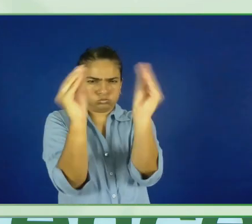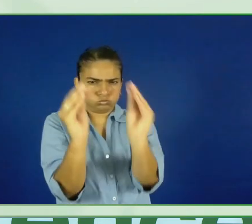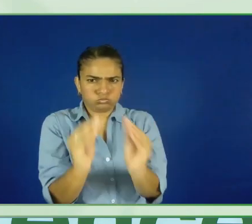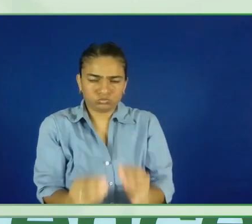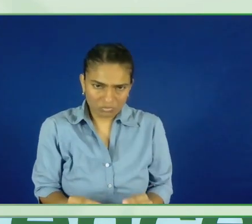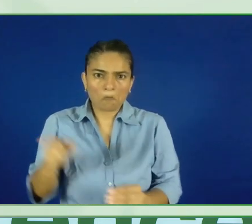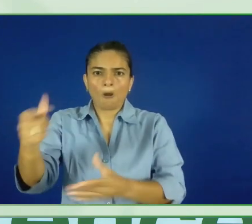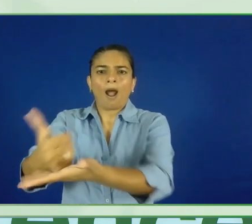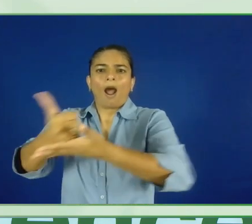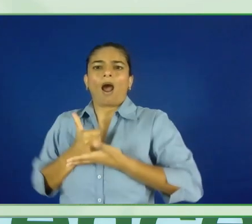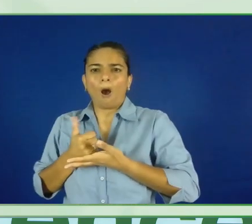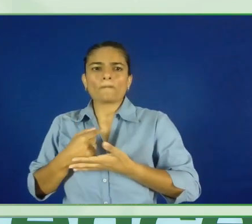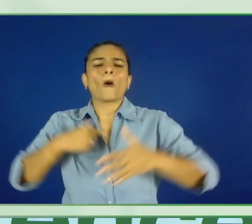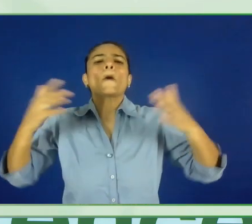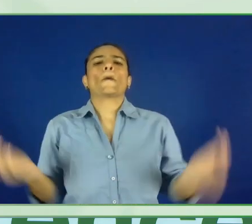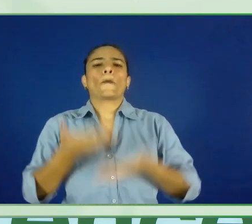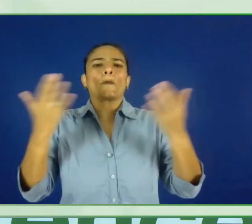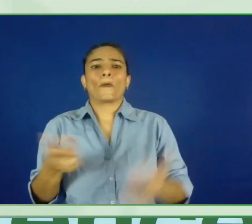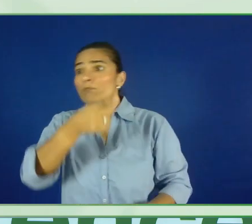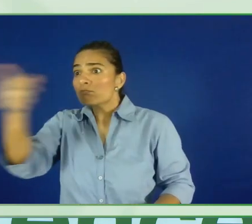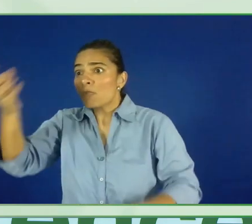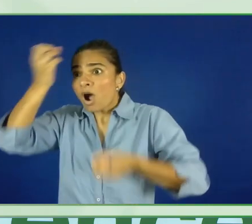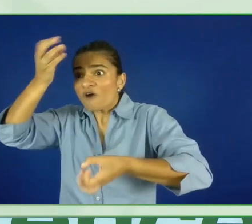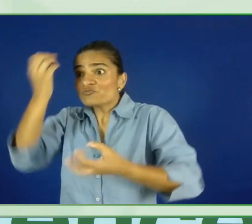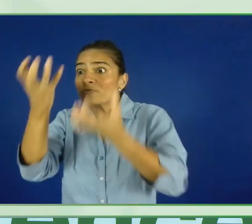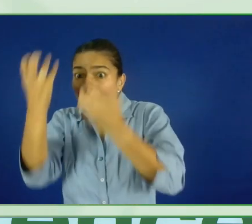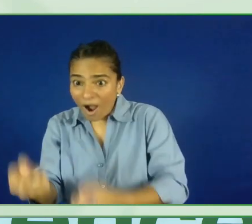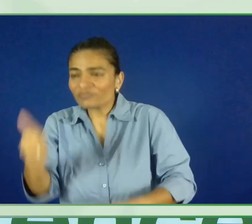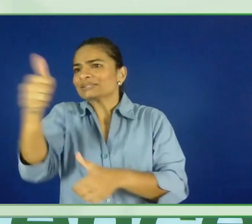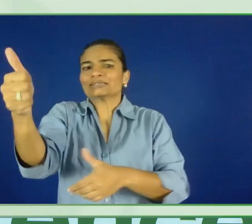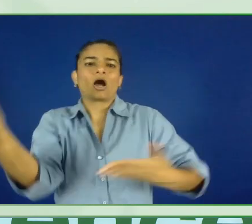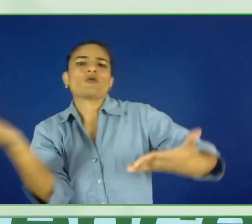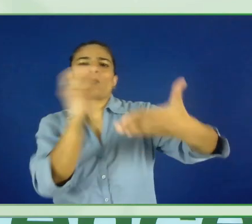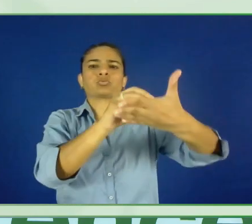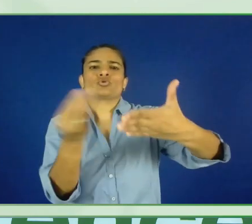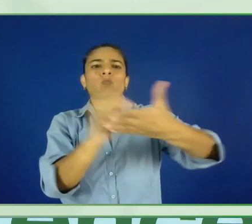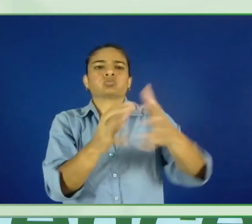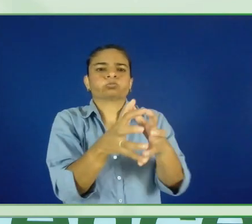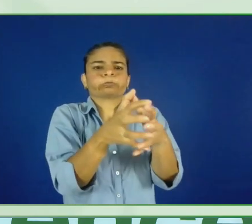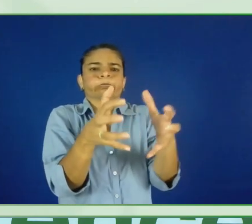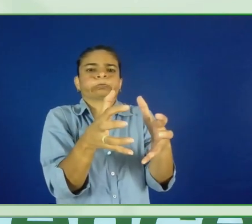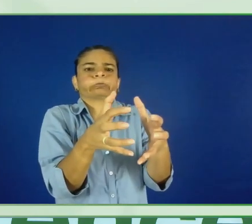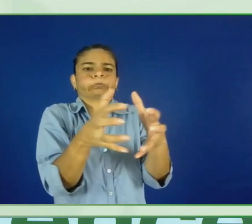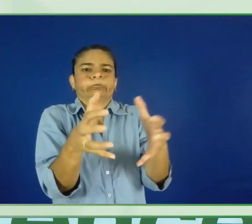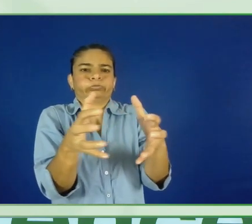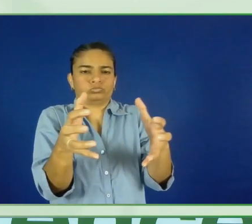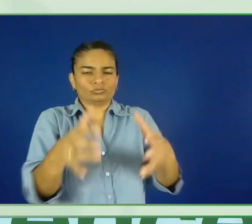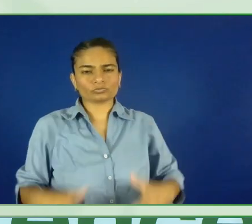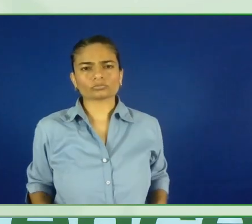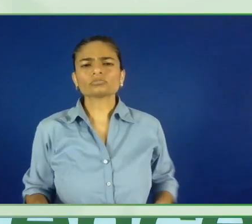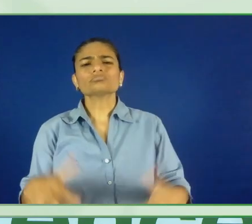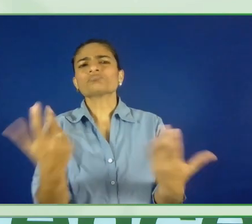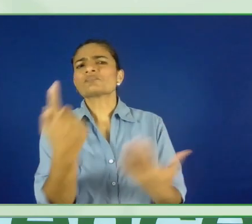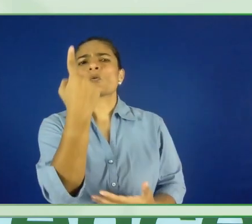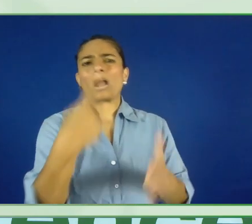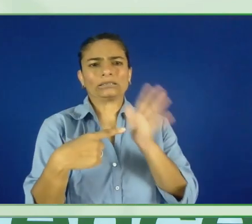data. So just to give you one example, it might be friends from Chile, and this is